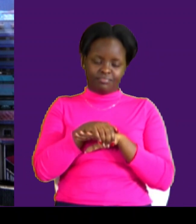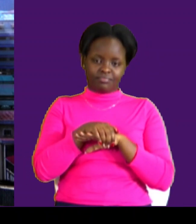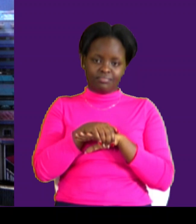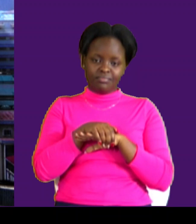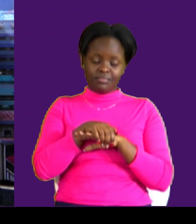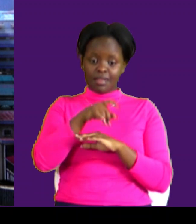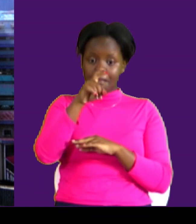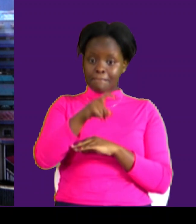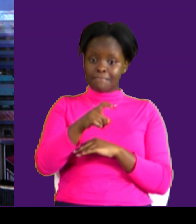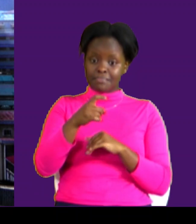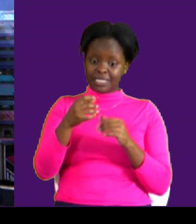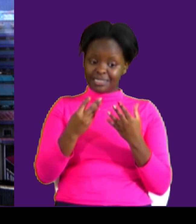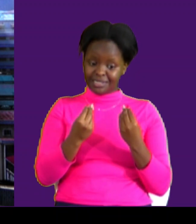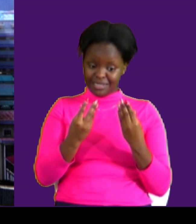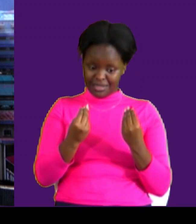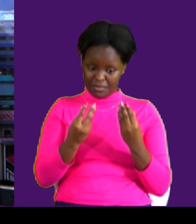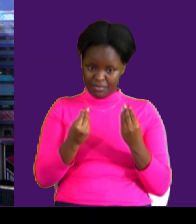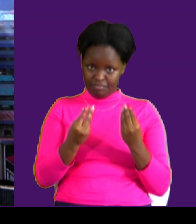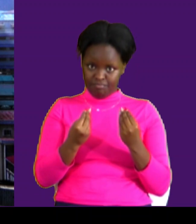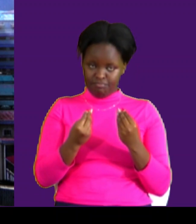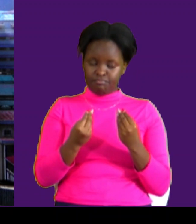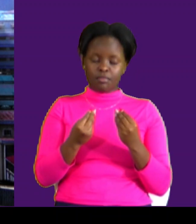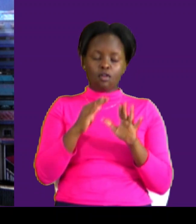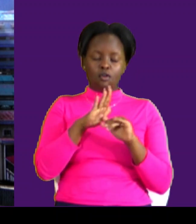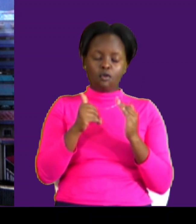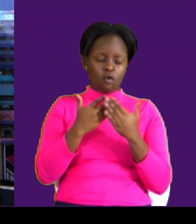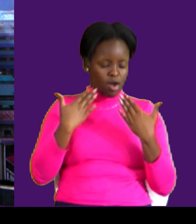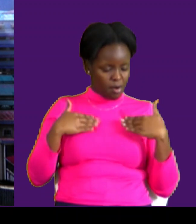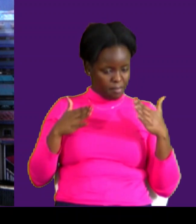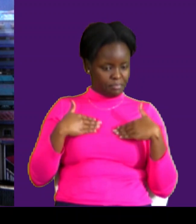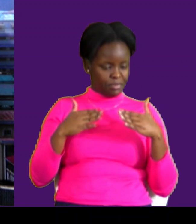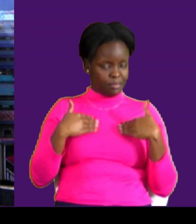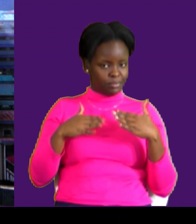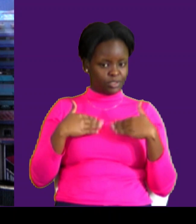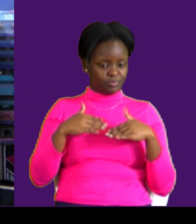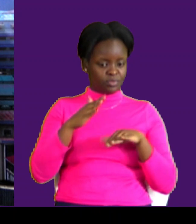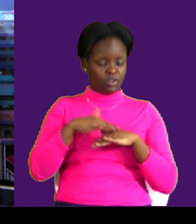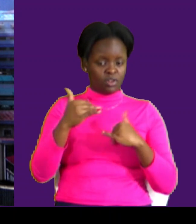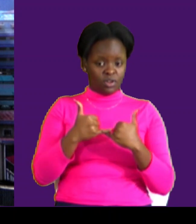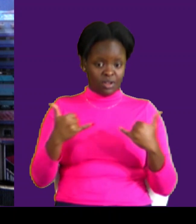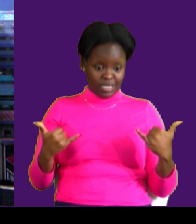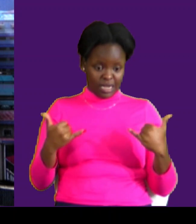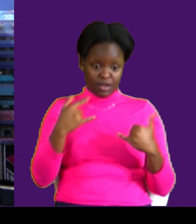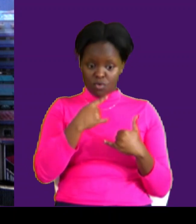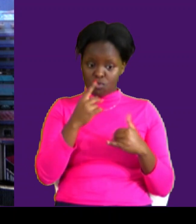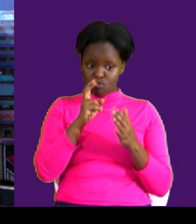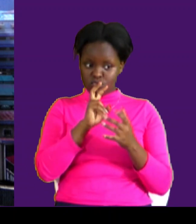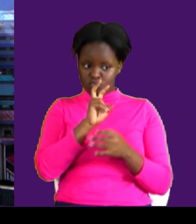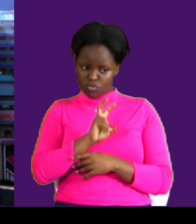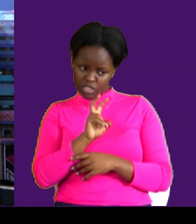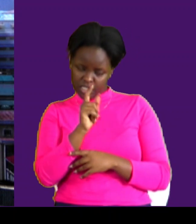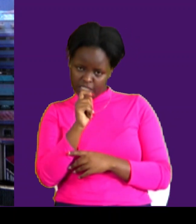have to simplify the language so that everyone on the internet or a person who is watching